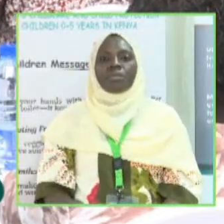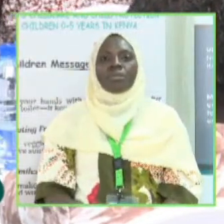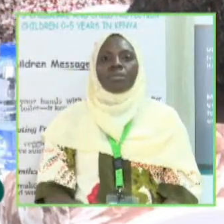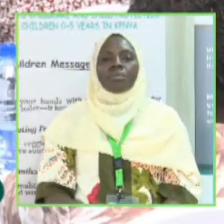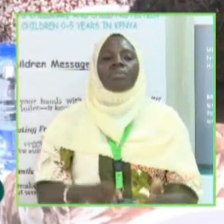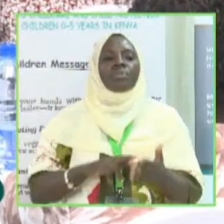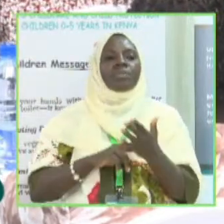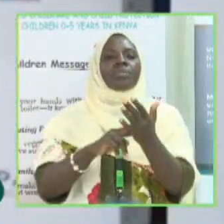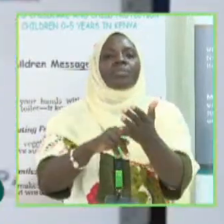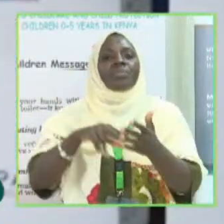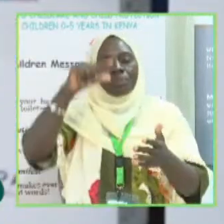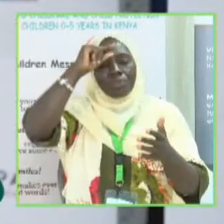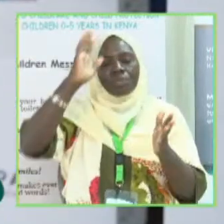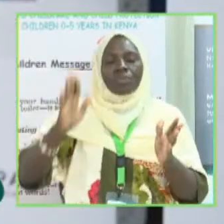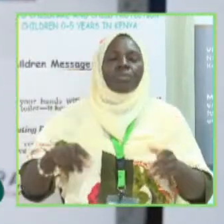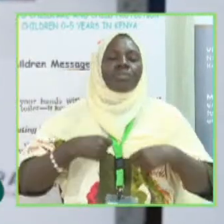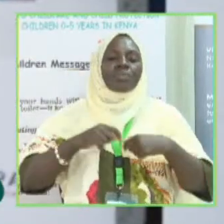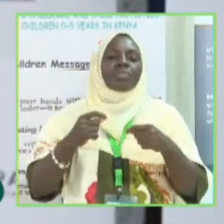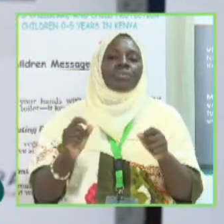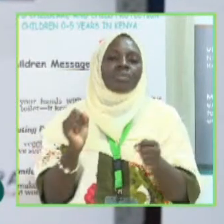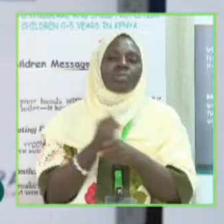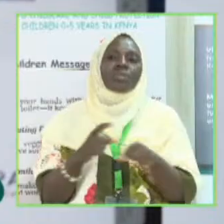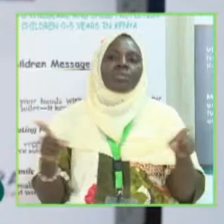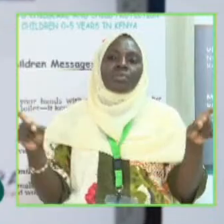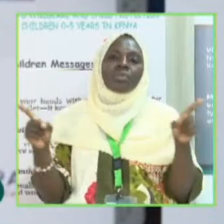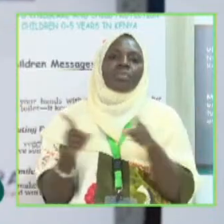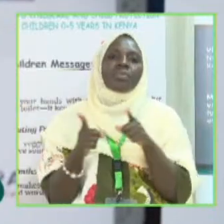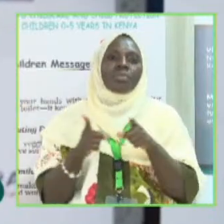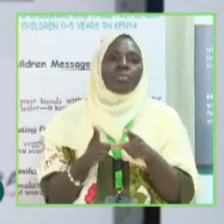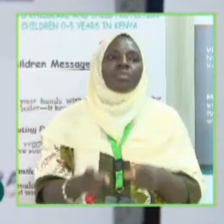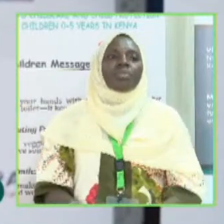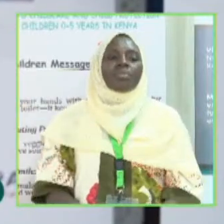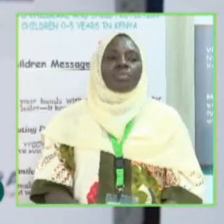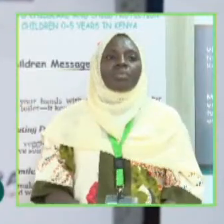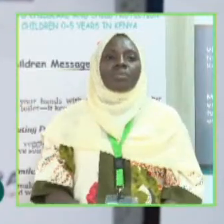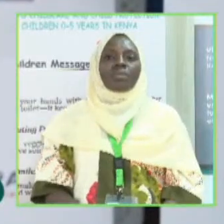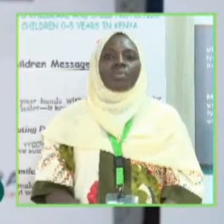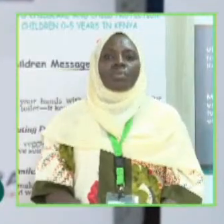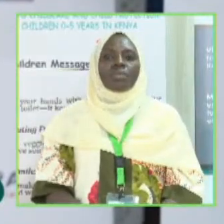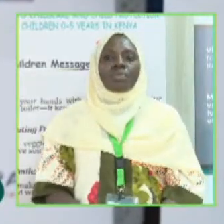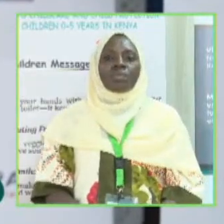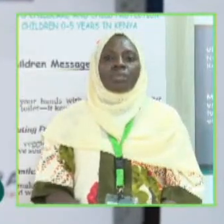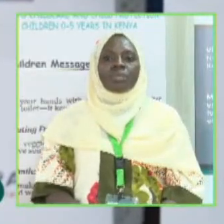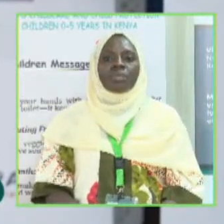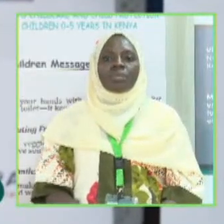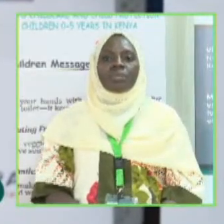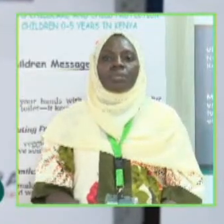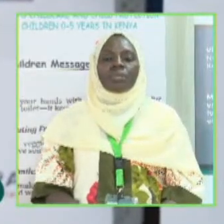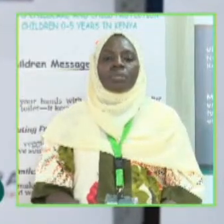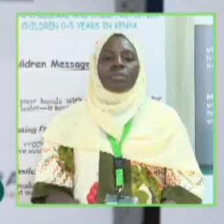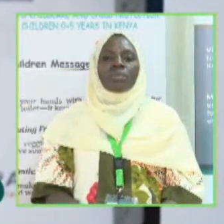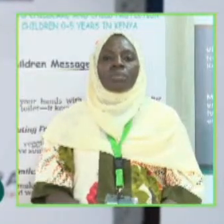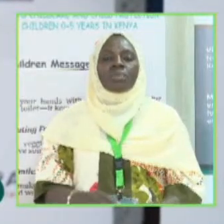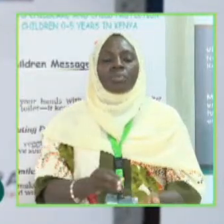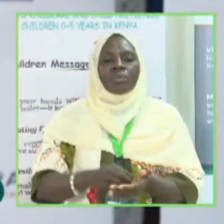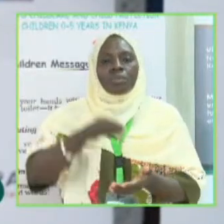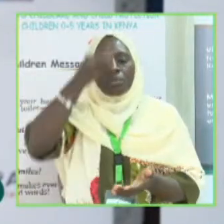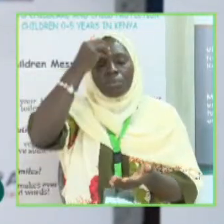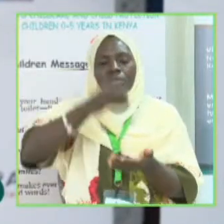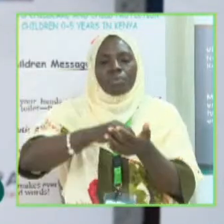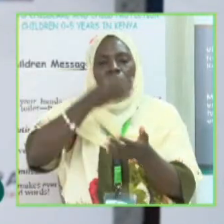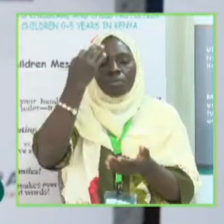I'll try to make it short so that then I can allow Dr. Moses to do the final presentation. The study on